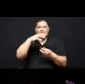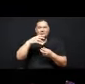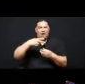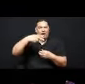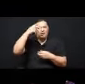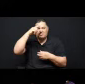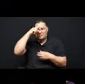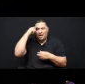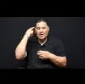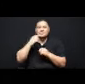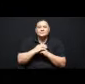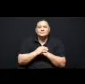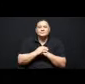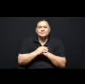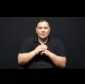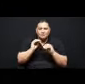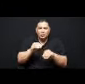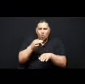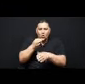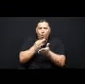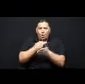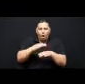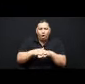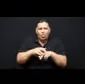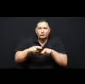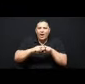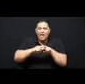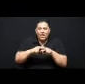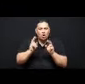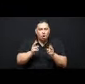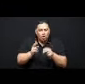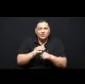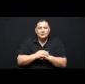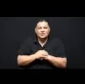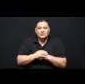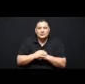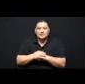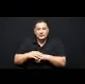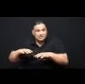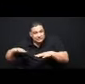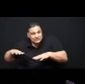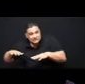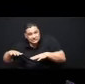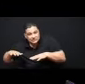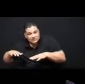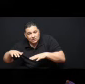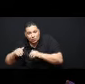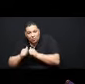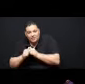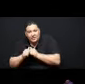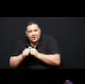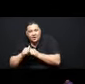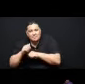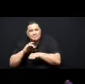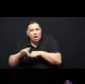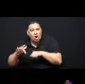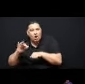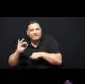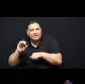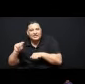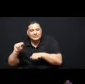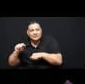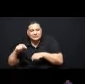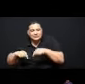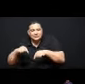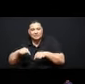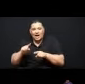Stand in awe and grin. Hug the ground with bare feet as the earth trembles. Find the coin smashed